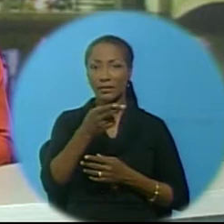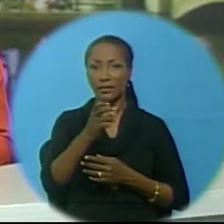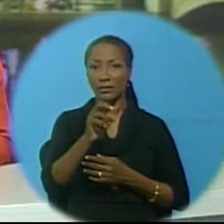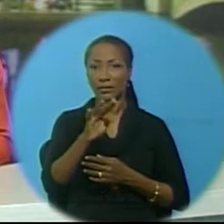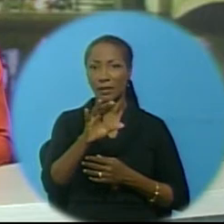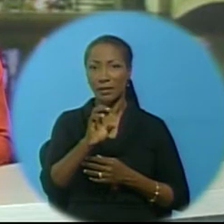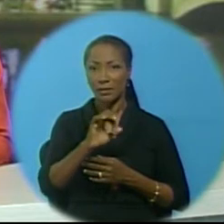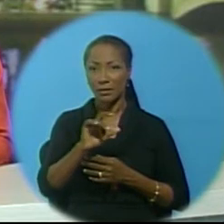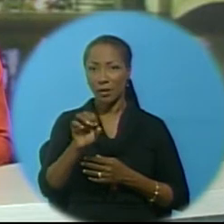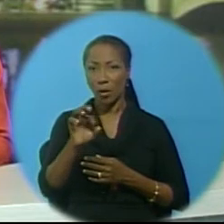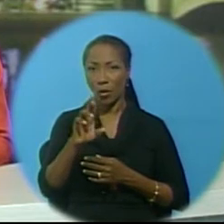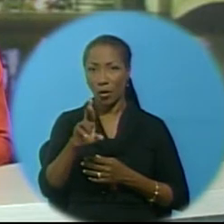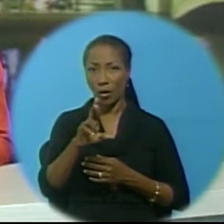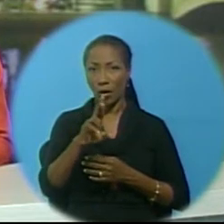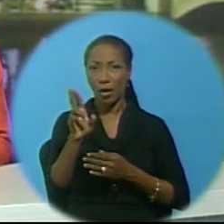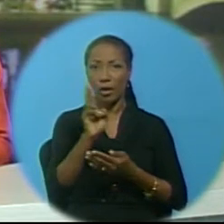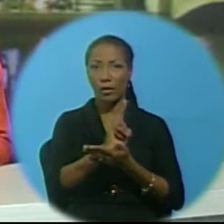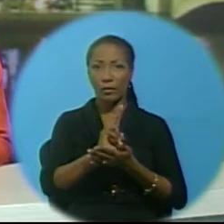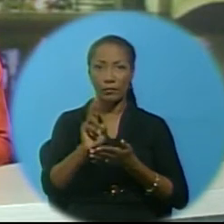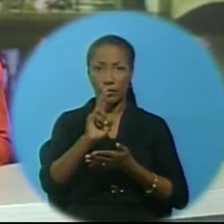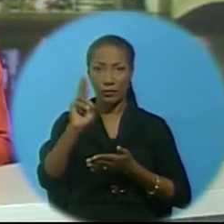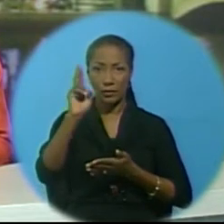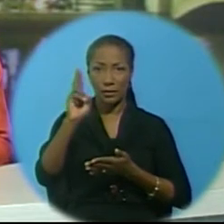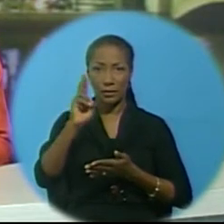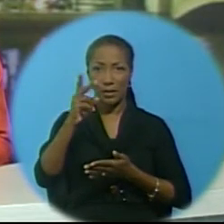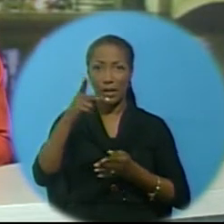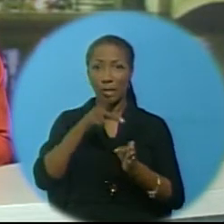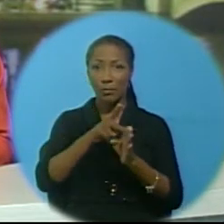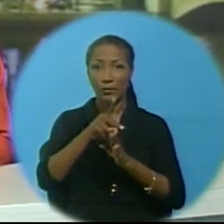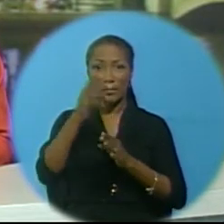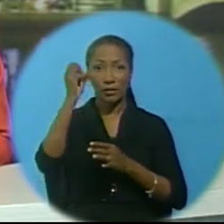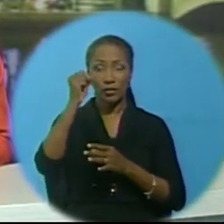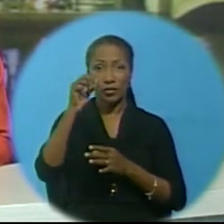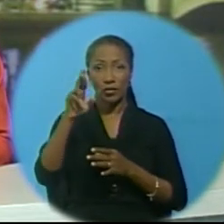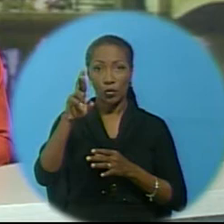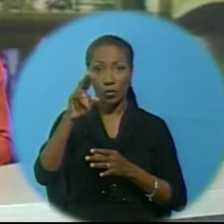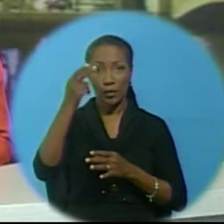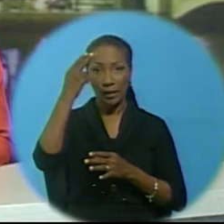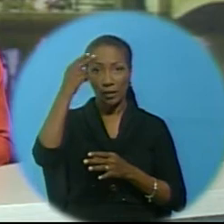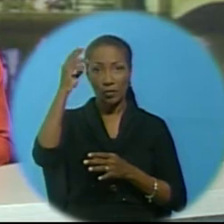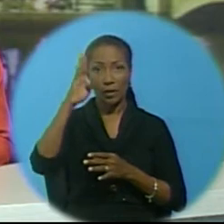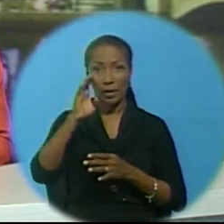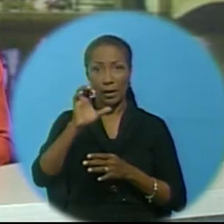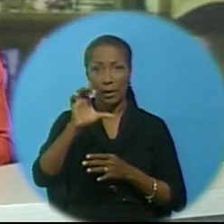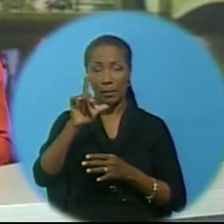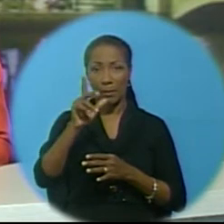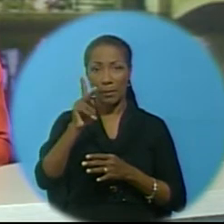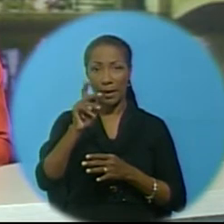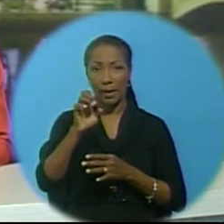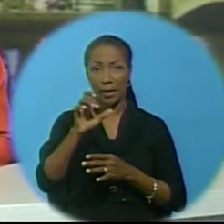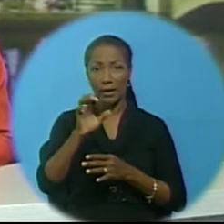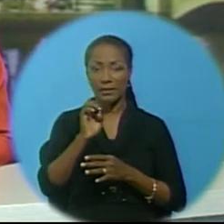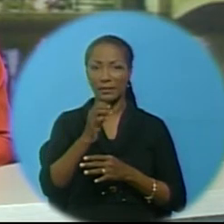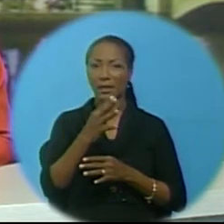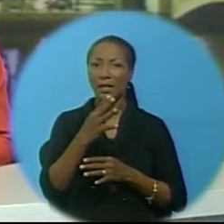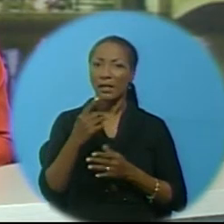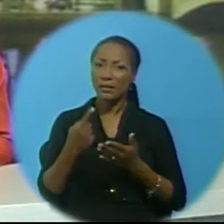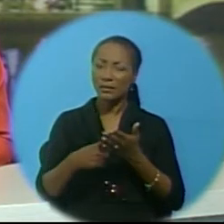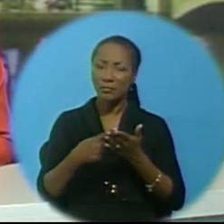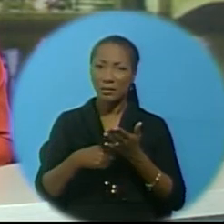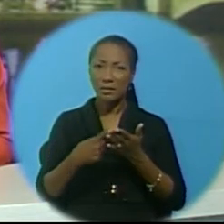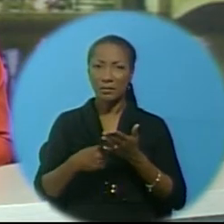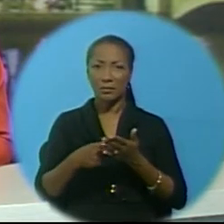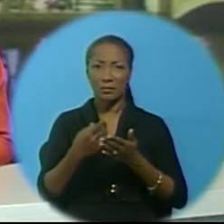Vice-Chancellor of the UWI, Professor Sir Hilary Beckles, has described pre- and post-emancipation society in Barbados as among the